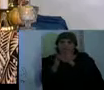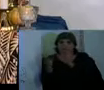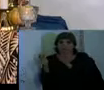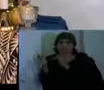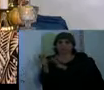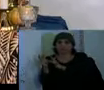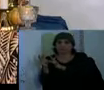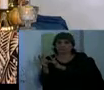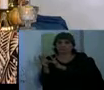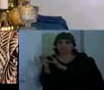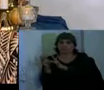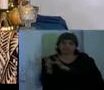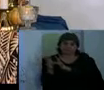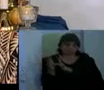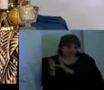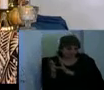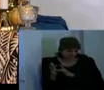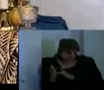Jesus